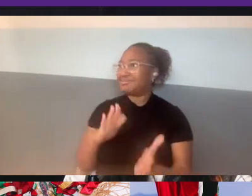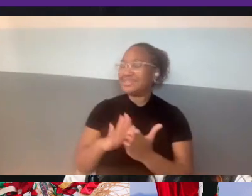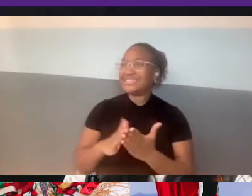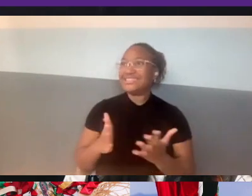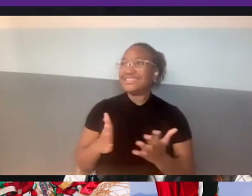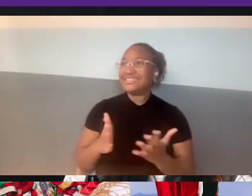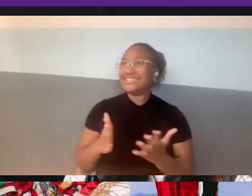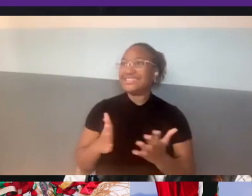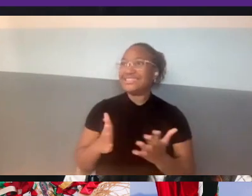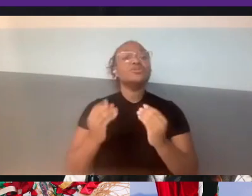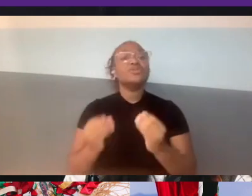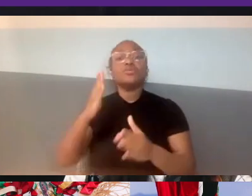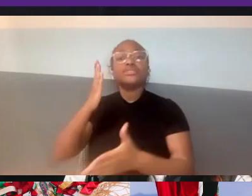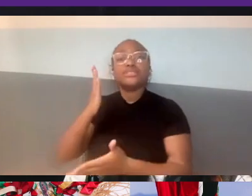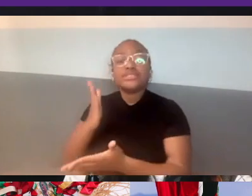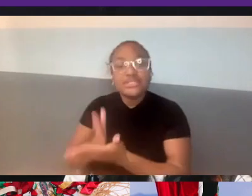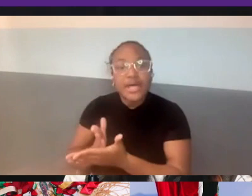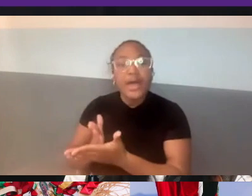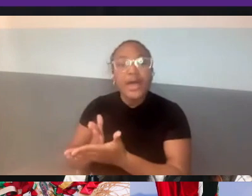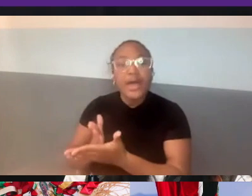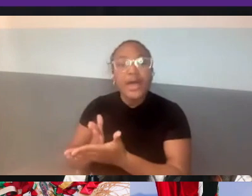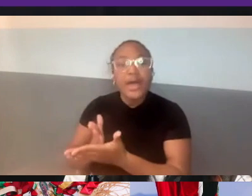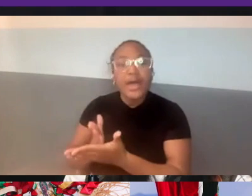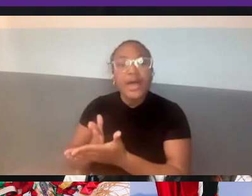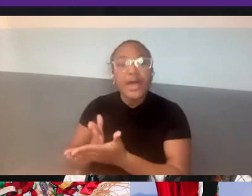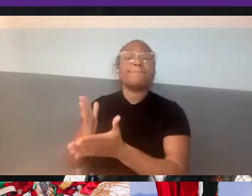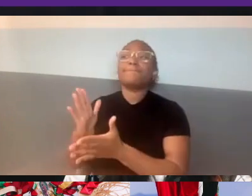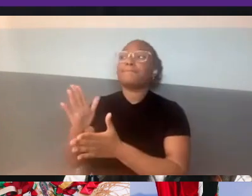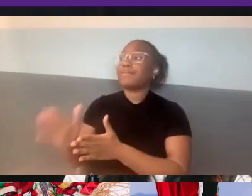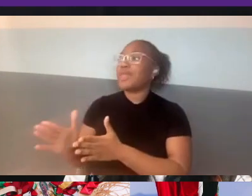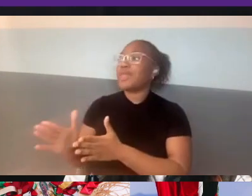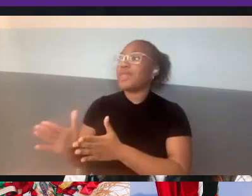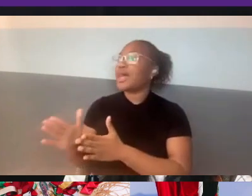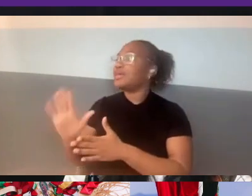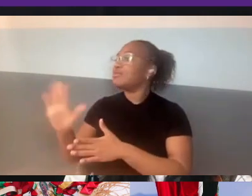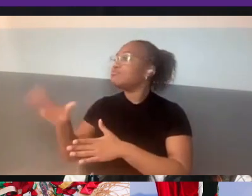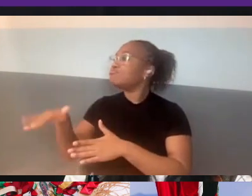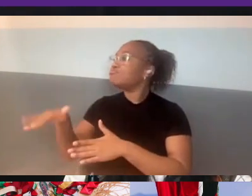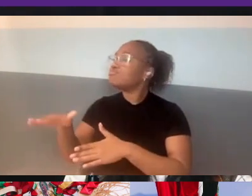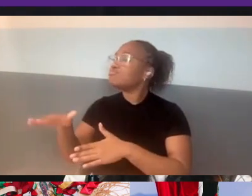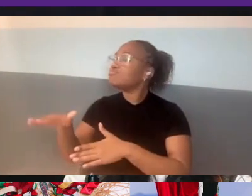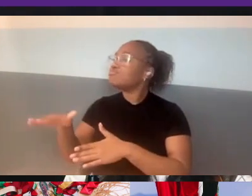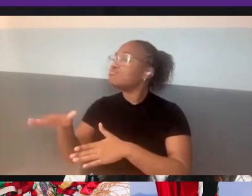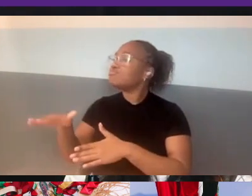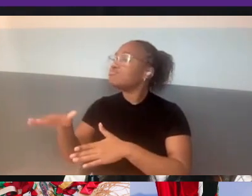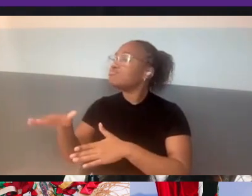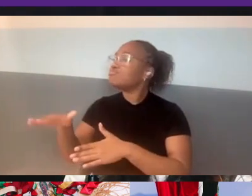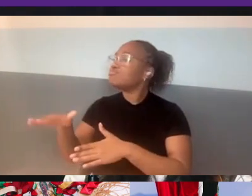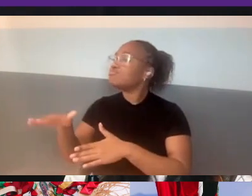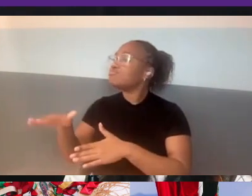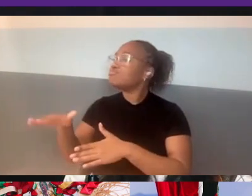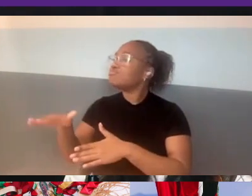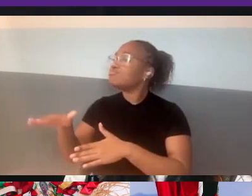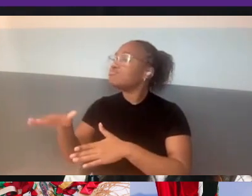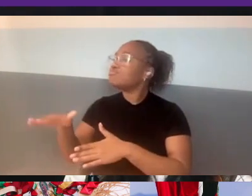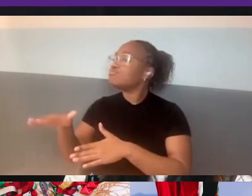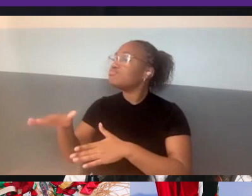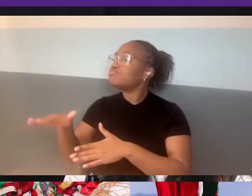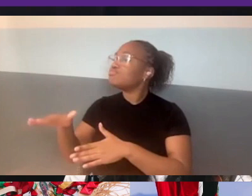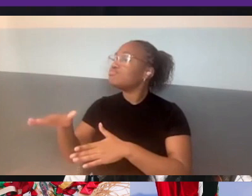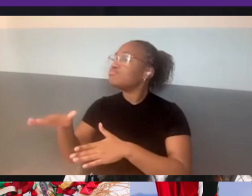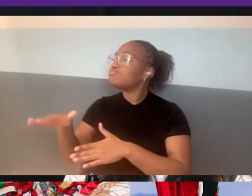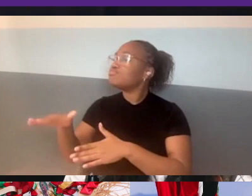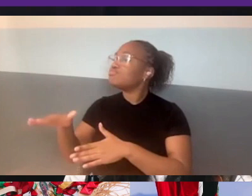something that Marisa, certainly, as a site-based artist who's multidisciplinary, who makes you walk the land